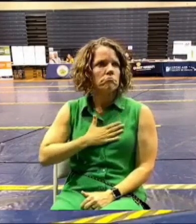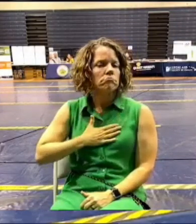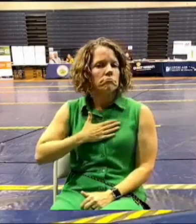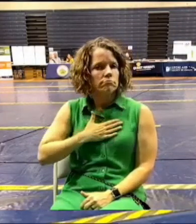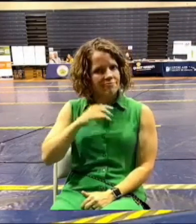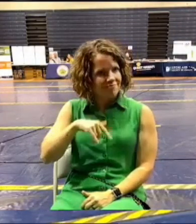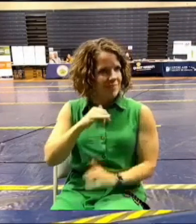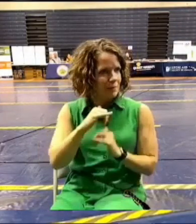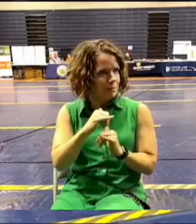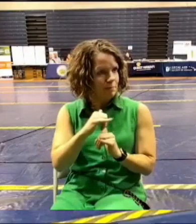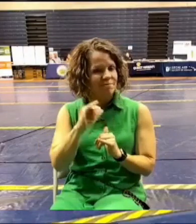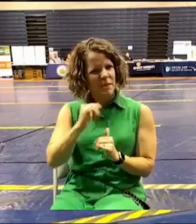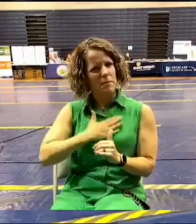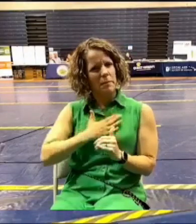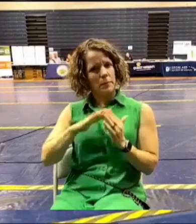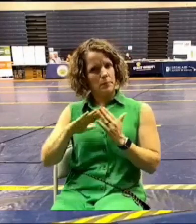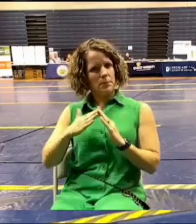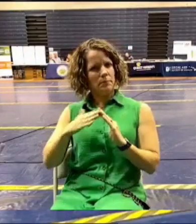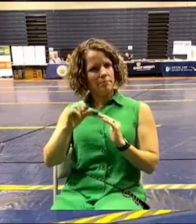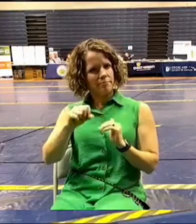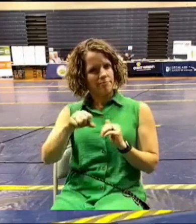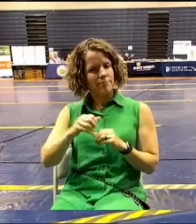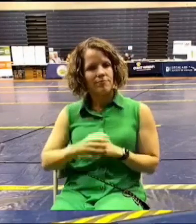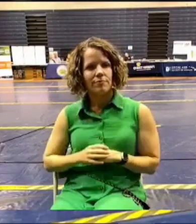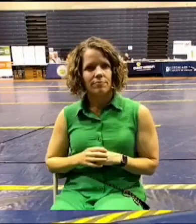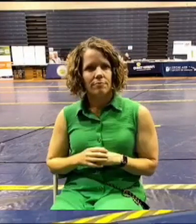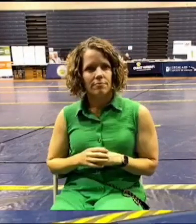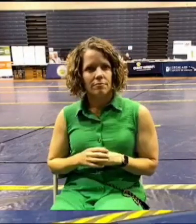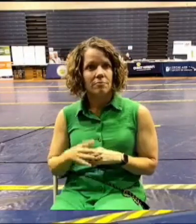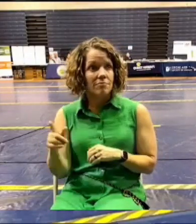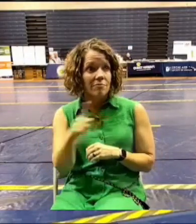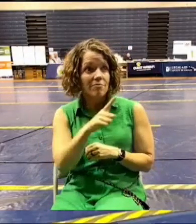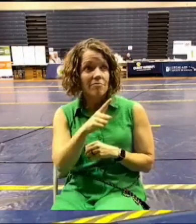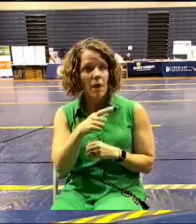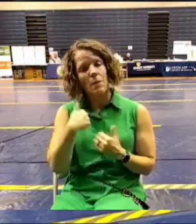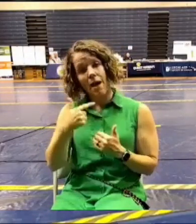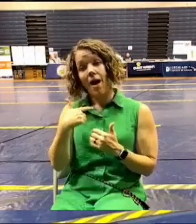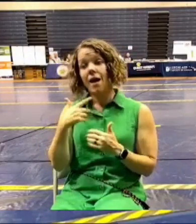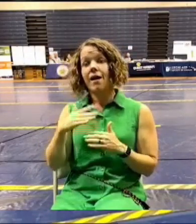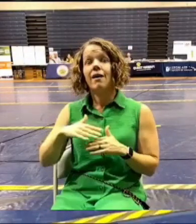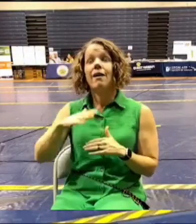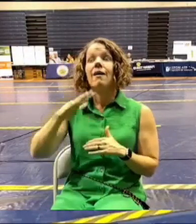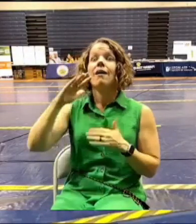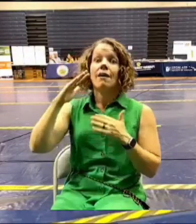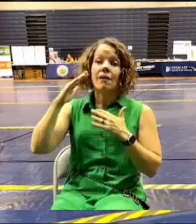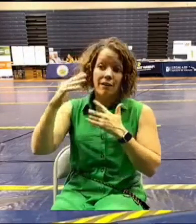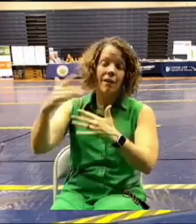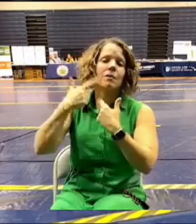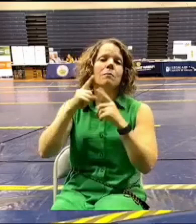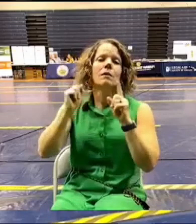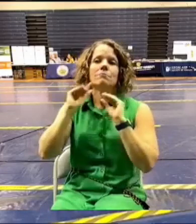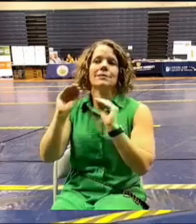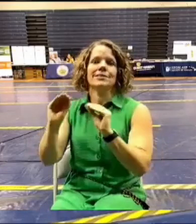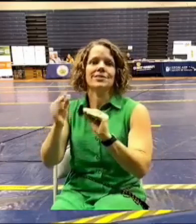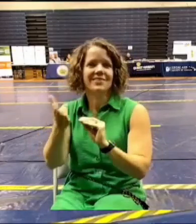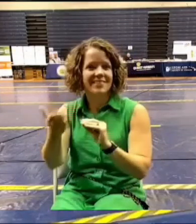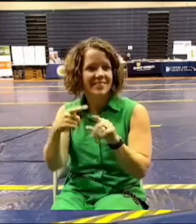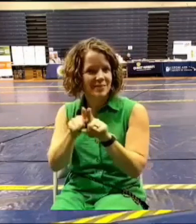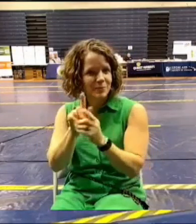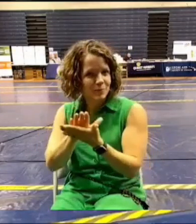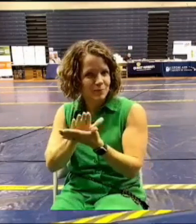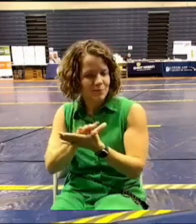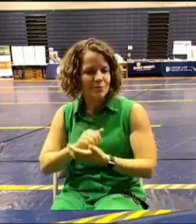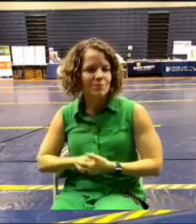that I'm from, right? So a lot of you guys, I spent some time as a teacher up there as well. And I think what's important